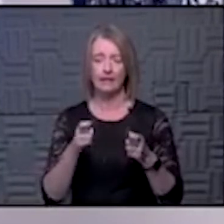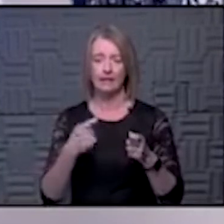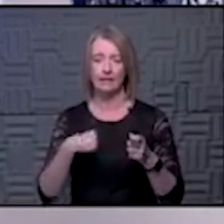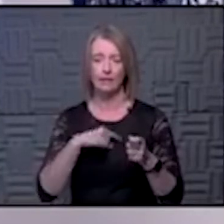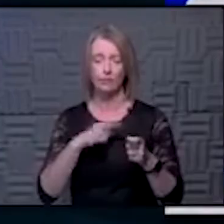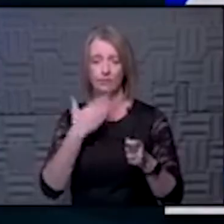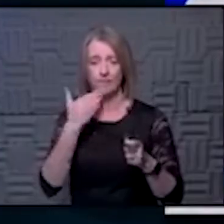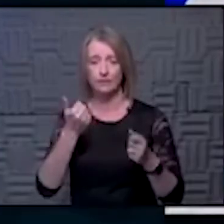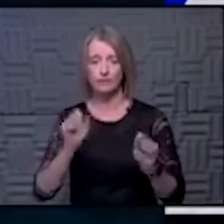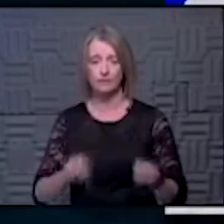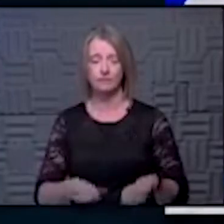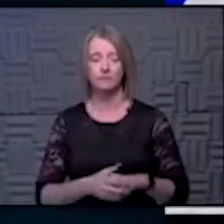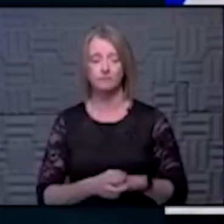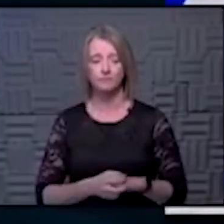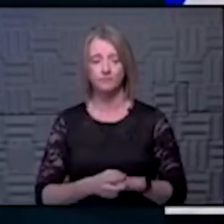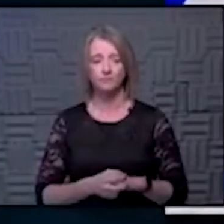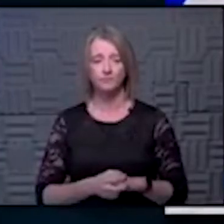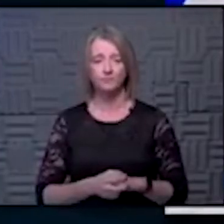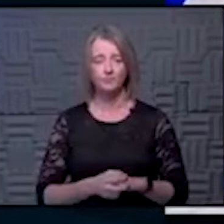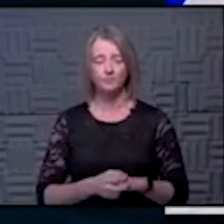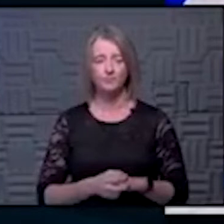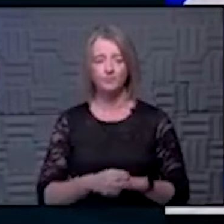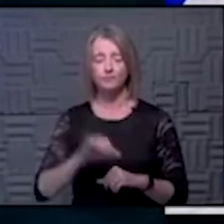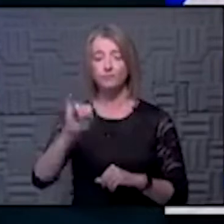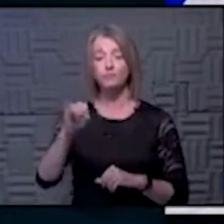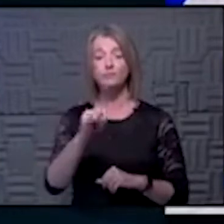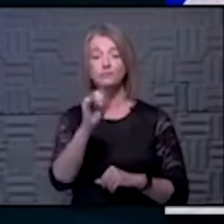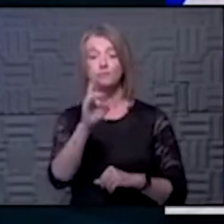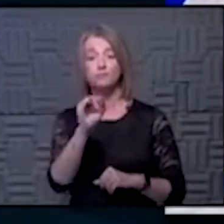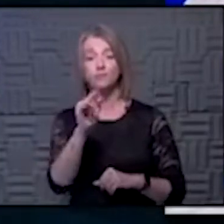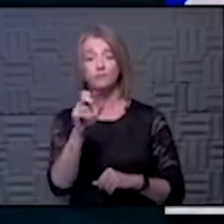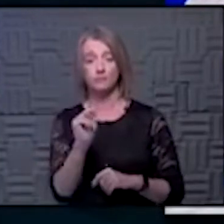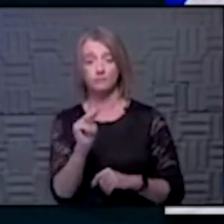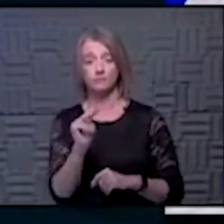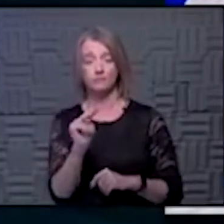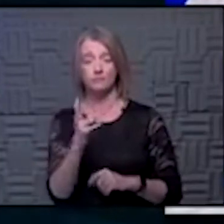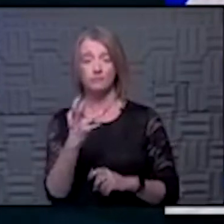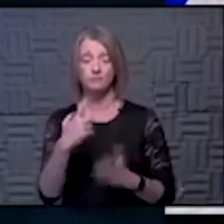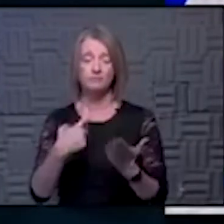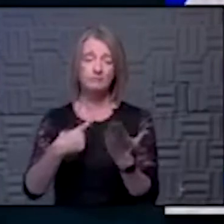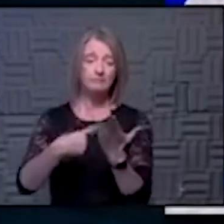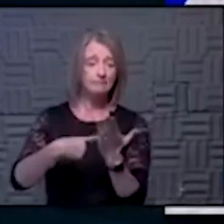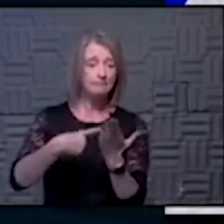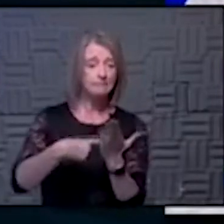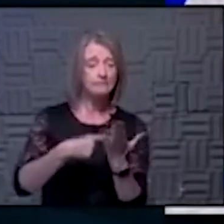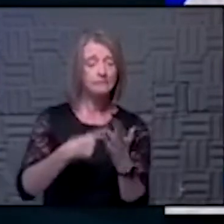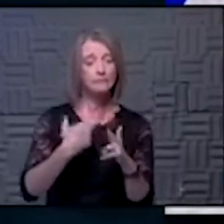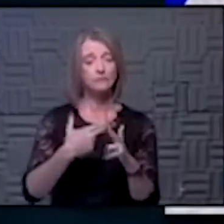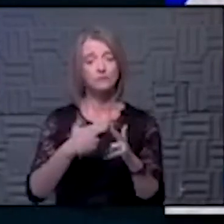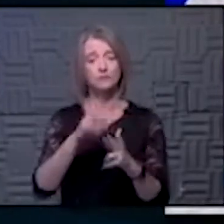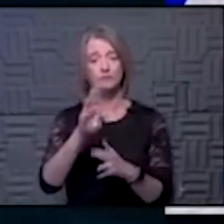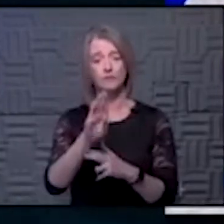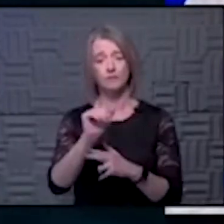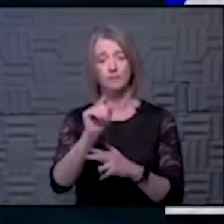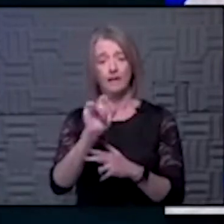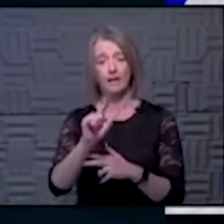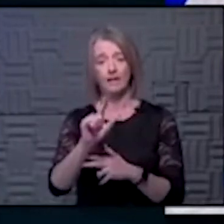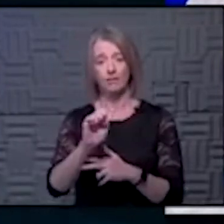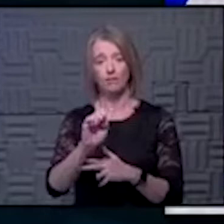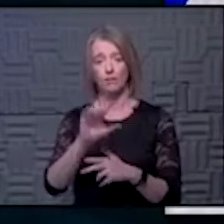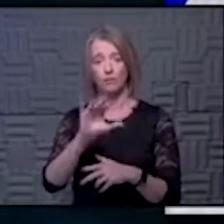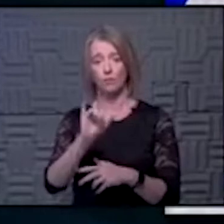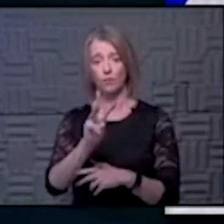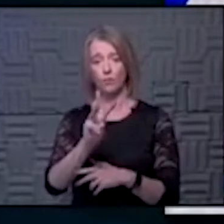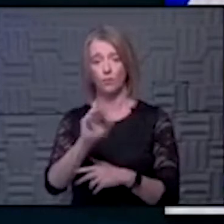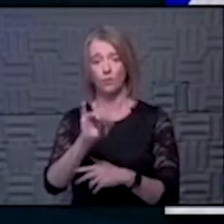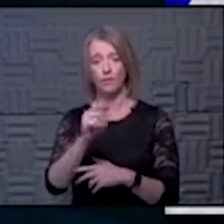can. Great. Justin, I want to spend some time talking about the battle within and the services offered. Would you like to